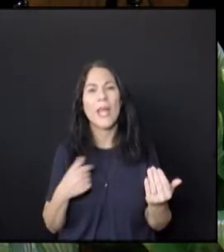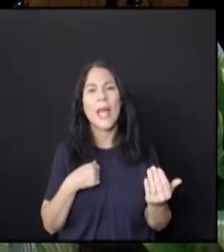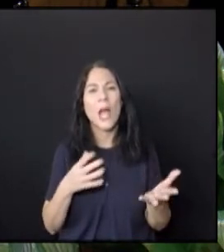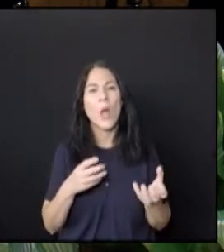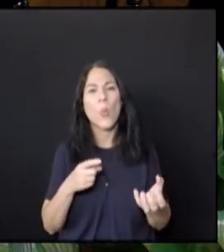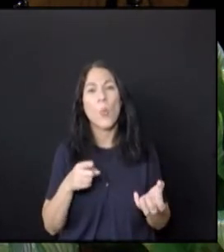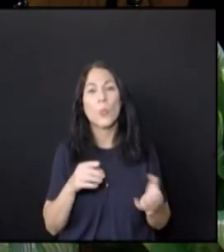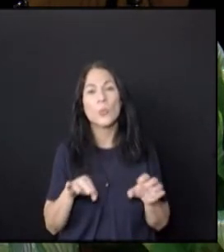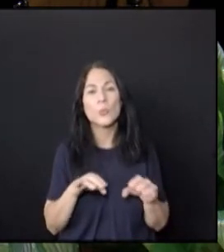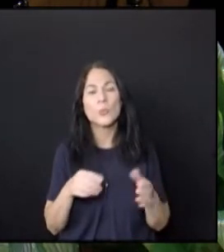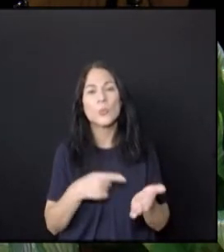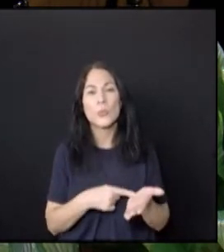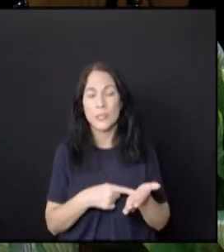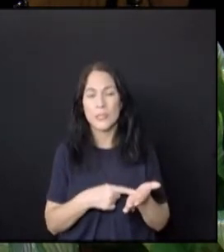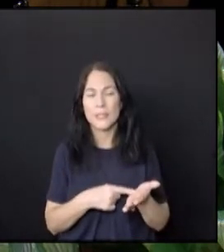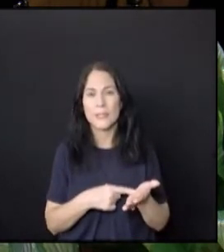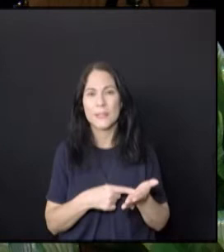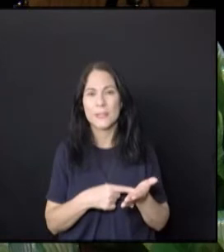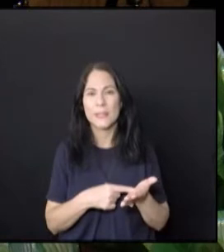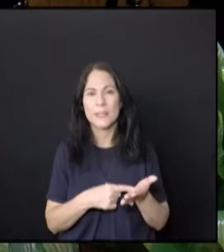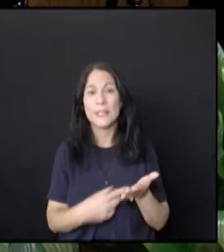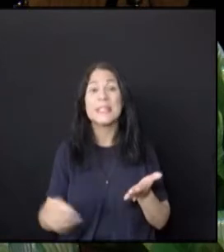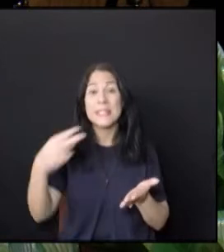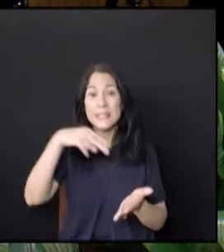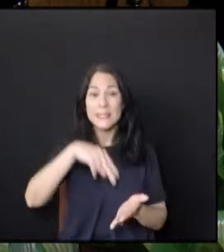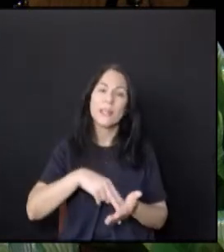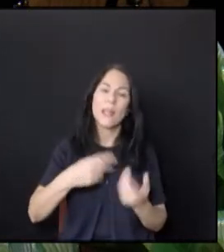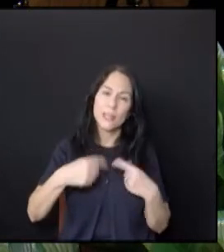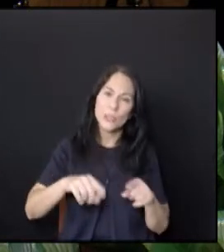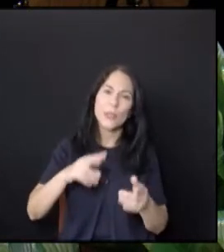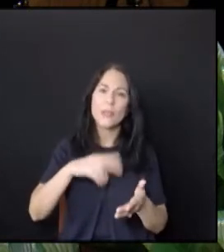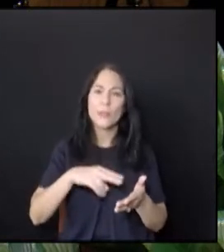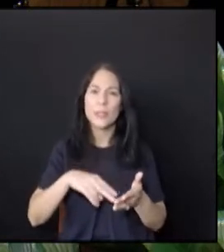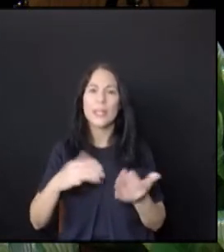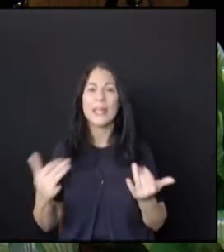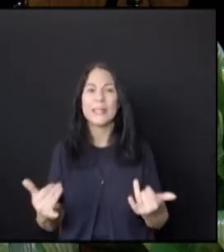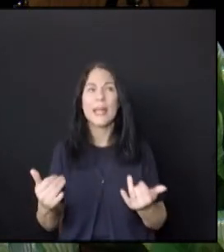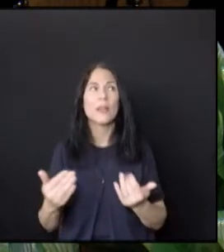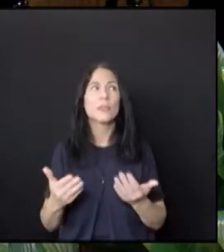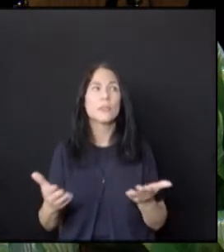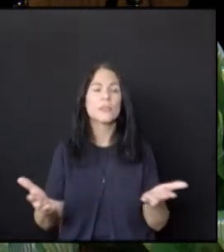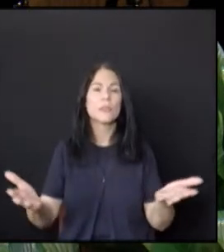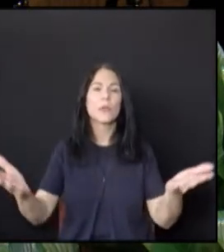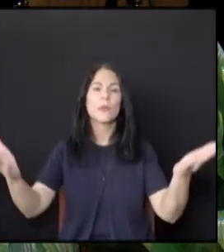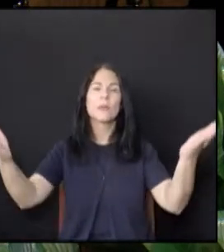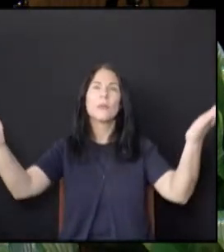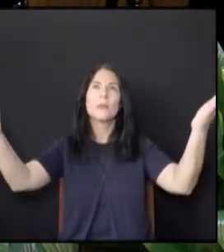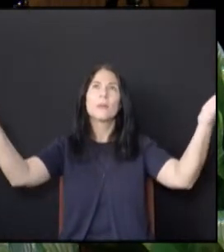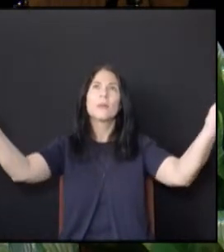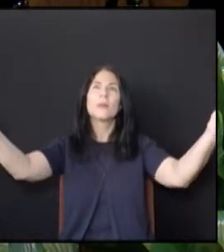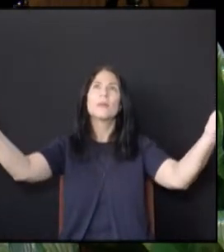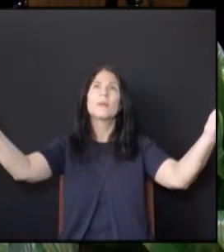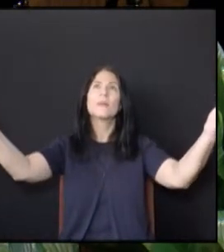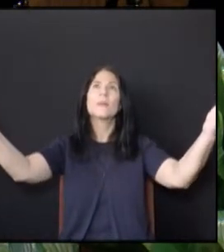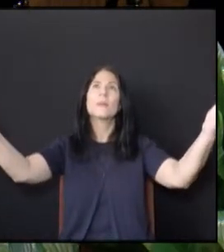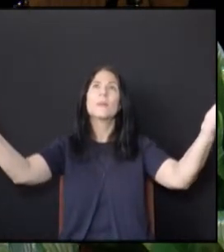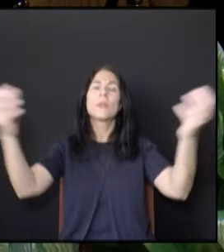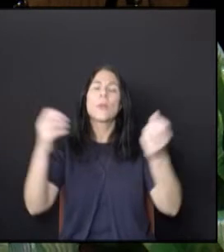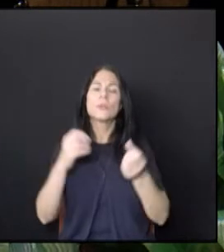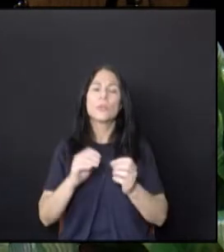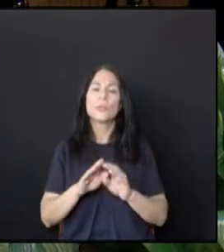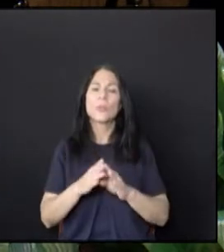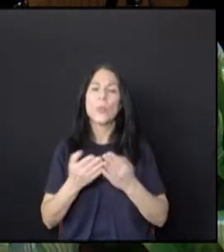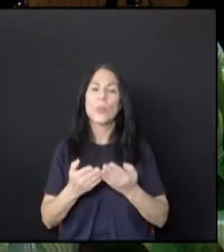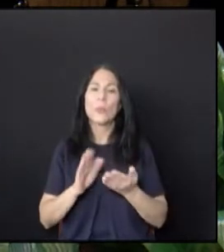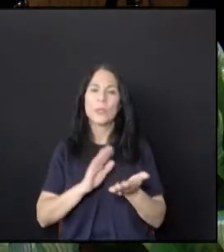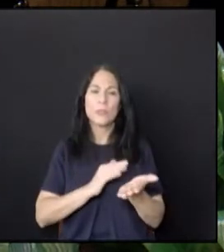you to do this. I've asked you to do some things with your body, to stand during the reading of the gospel. I want you just to extend your hands like this. I want you just to open